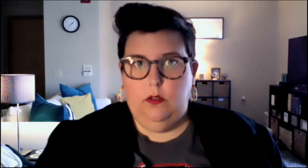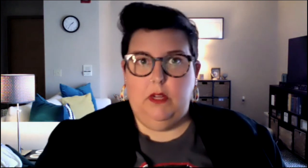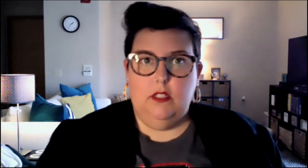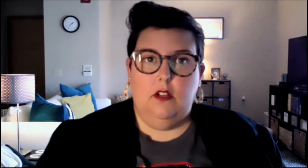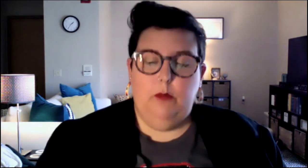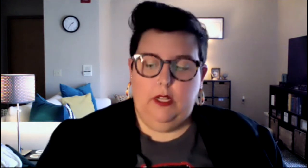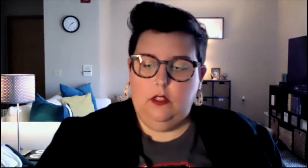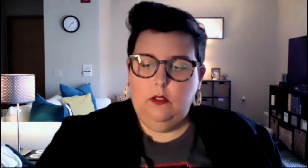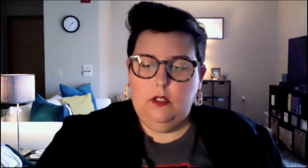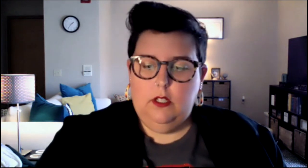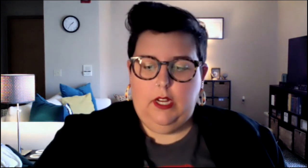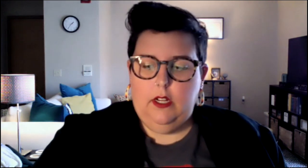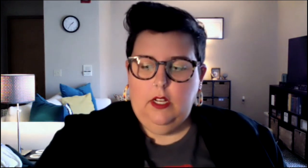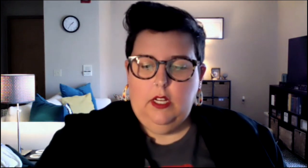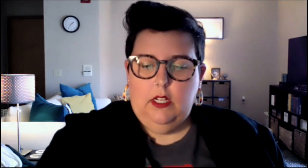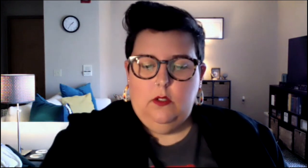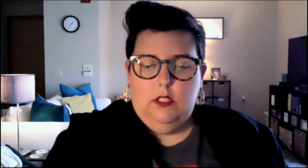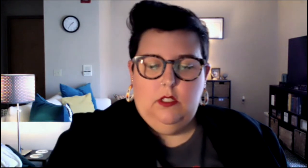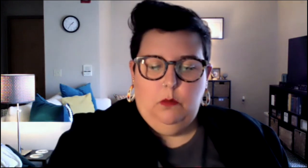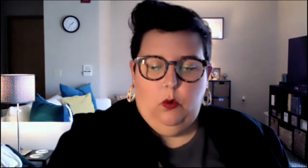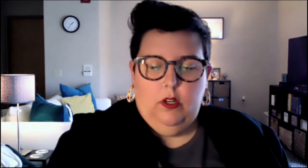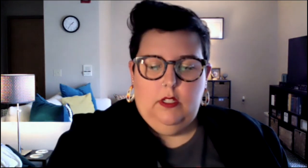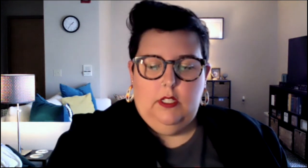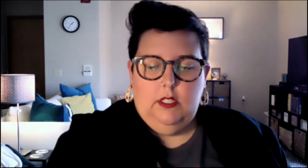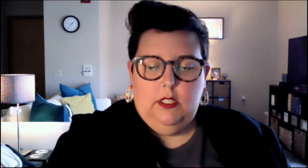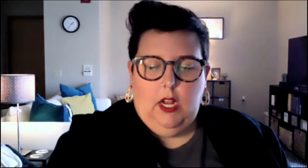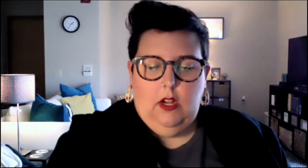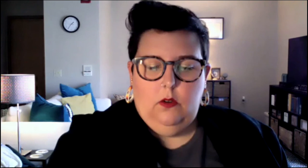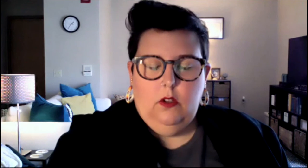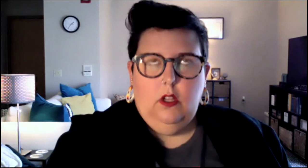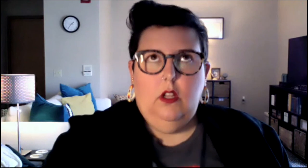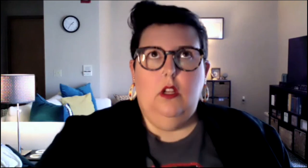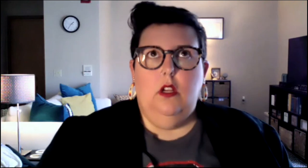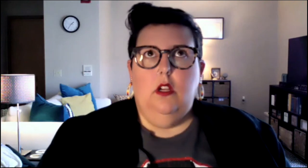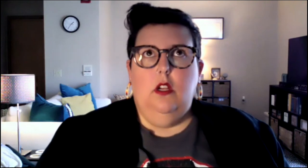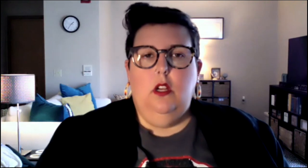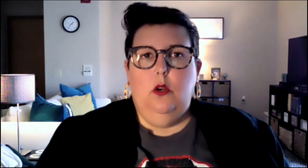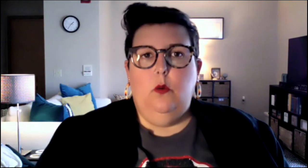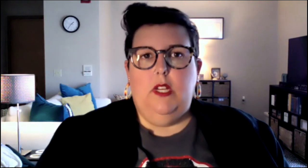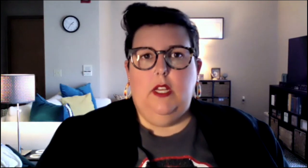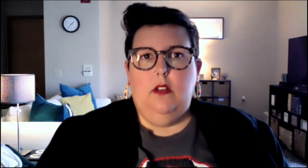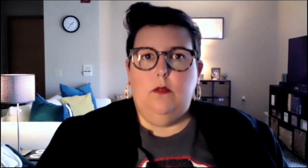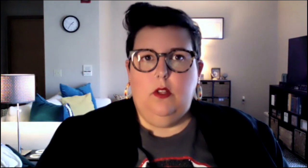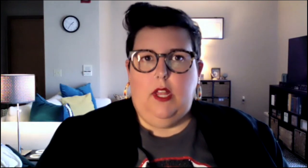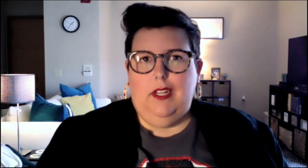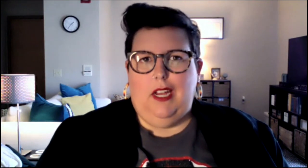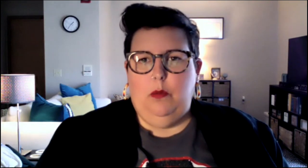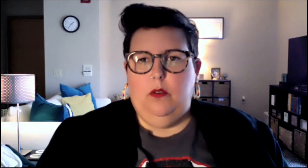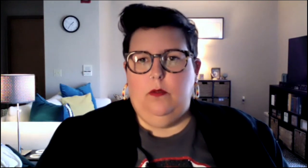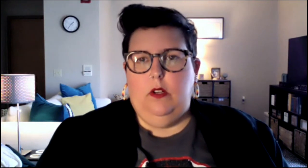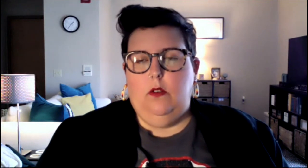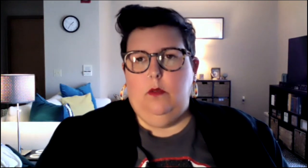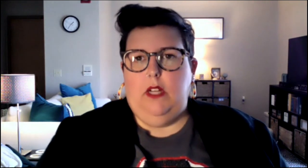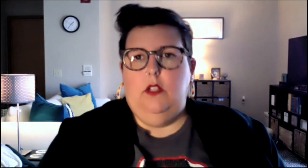with myself being included, that, you know, this is important. This is how we can fill that gap